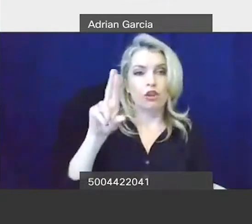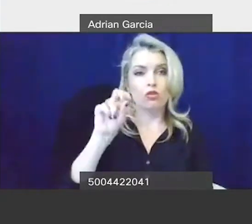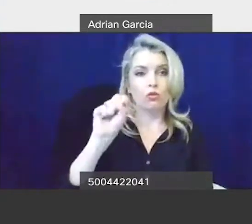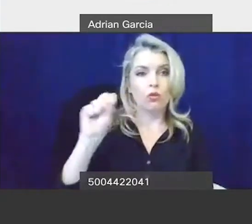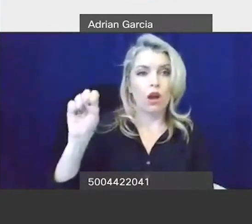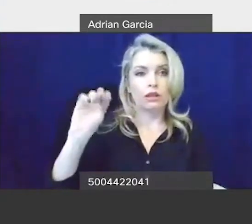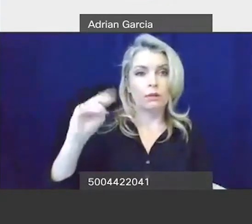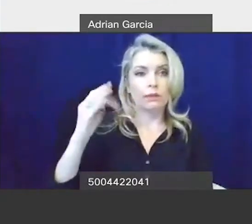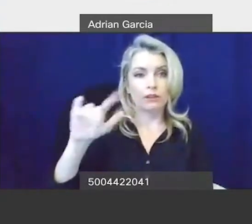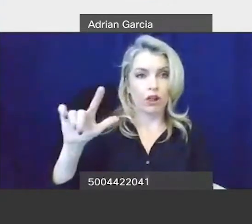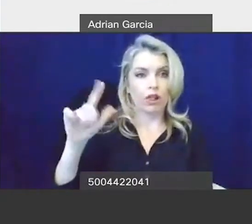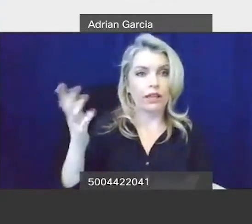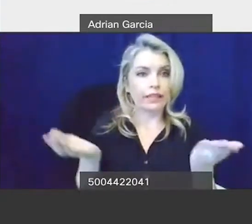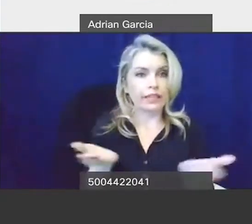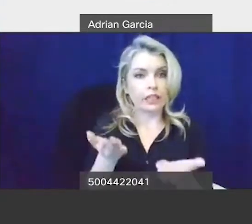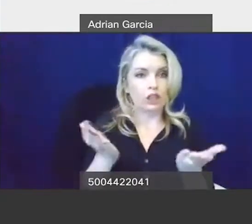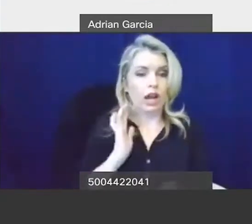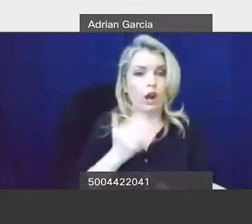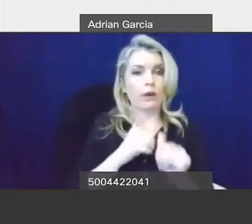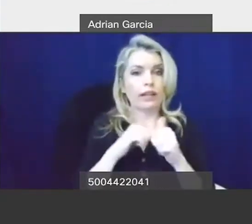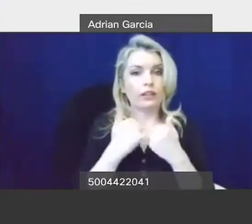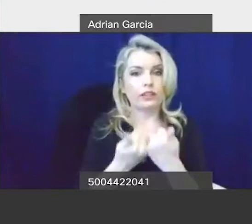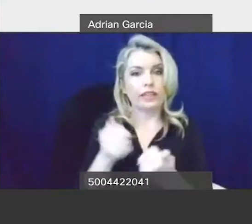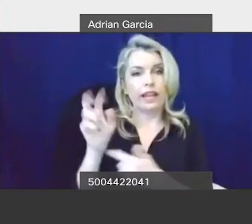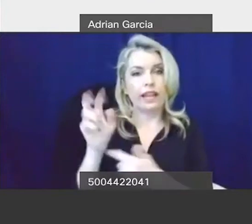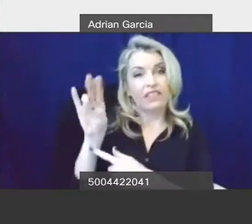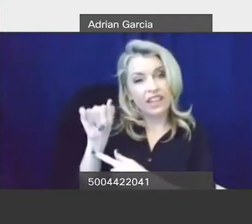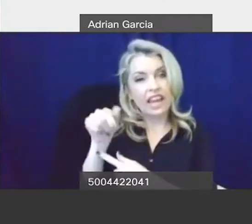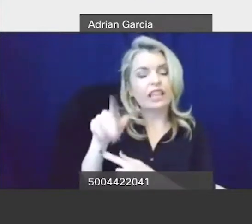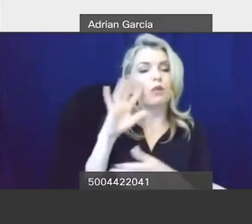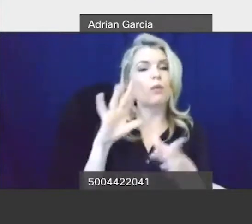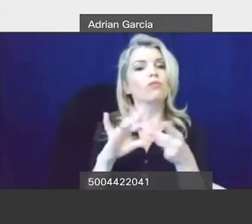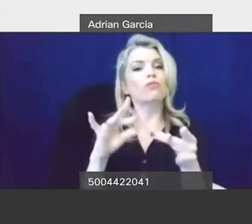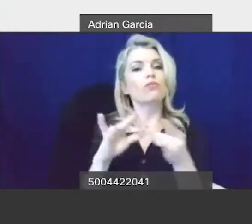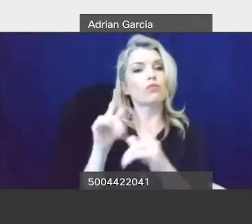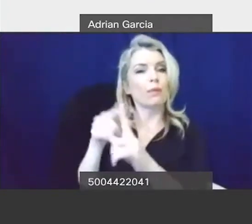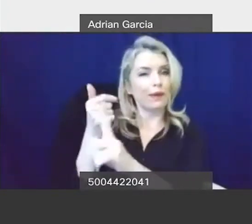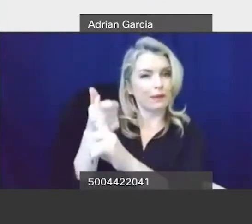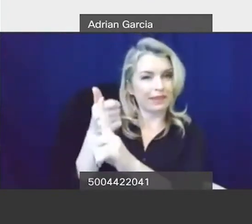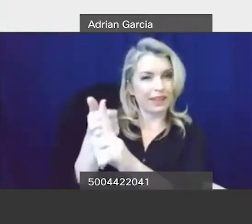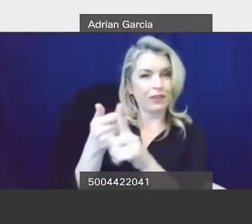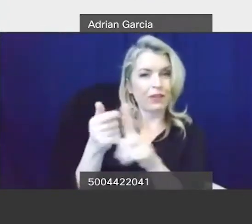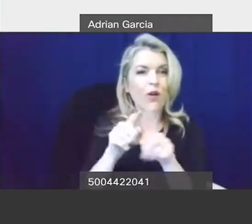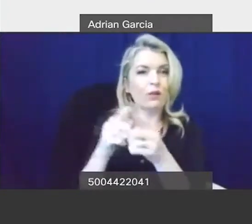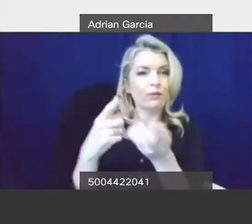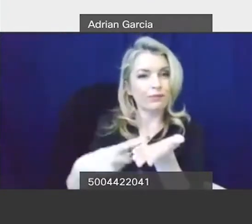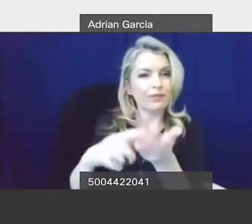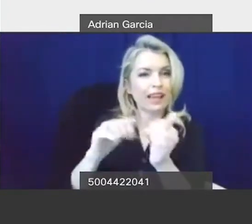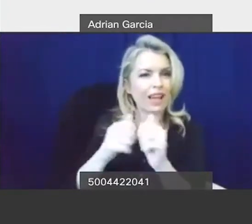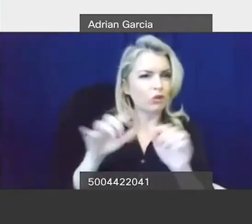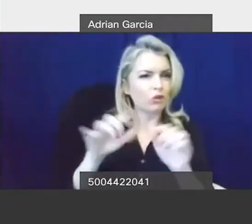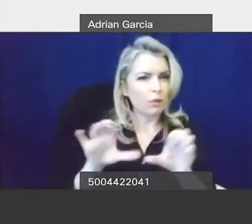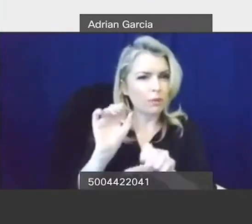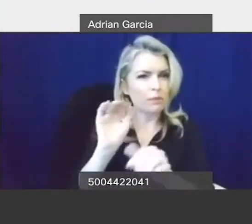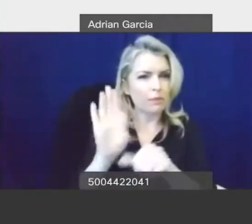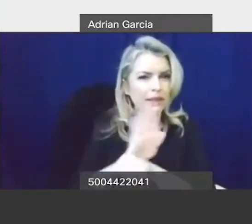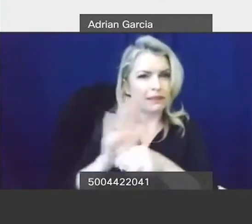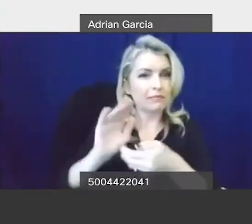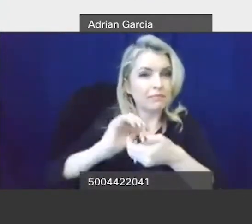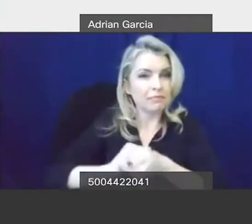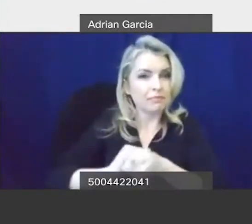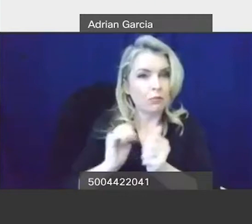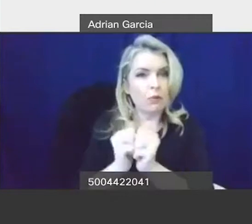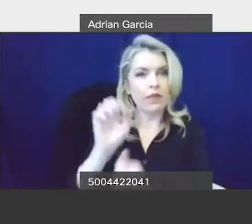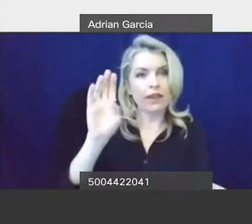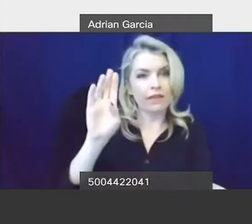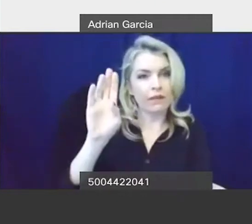partner agency at VIA. He will tell us a little bit about himself, discuss how to do business with VIA, and share what upcoming opportunities